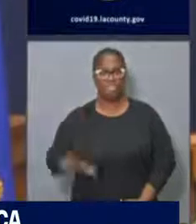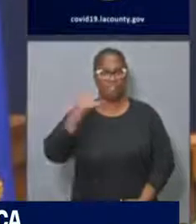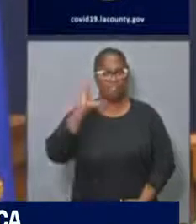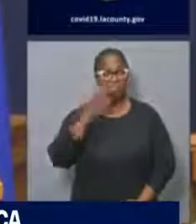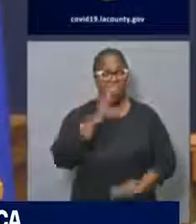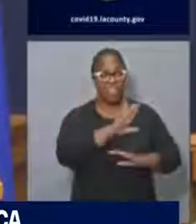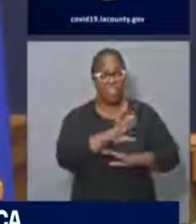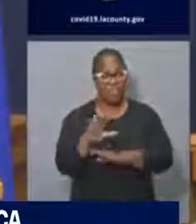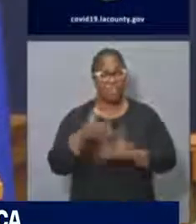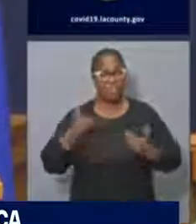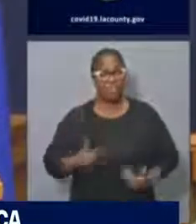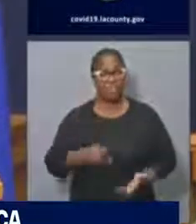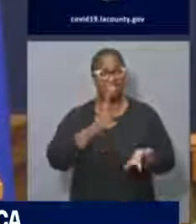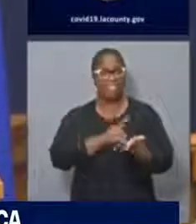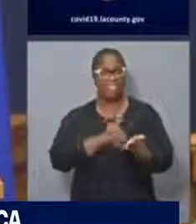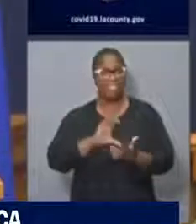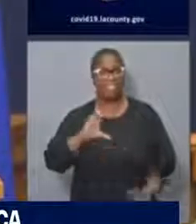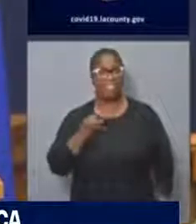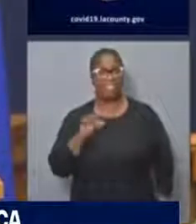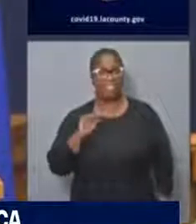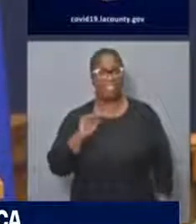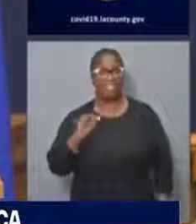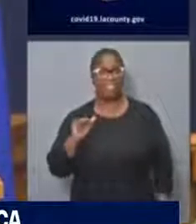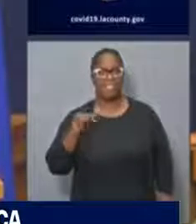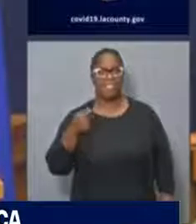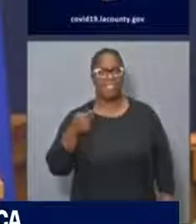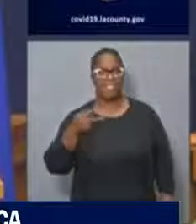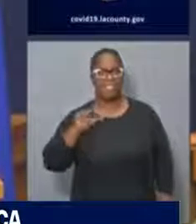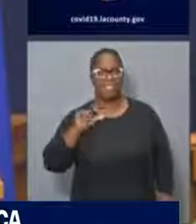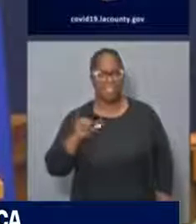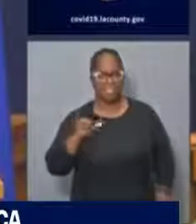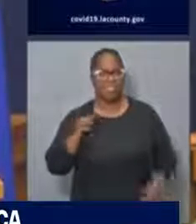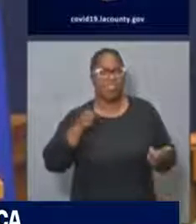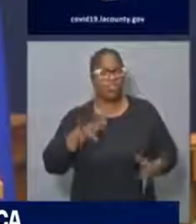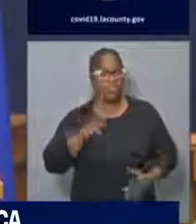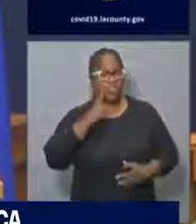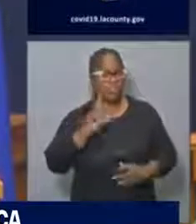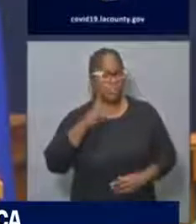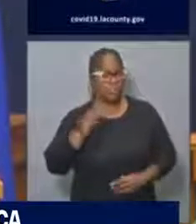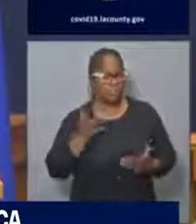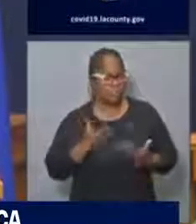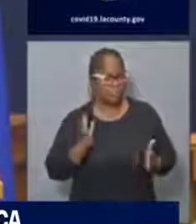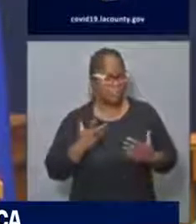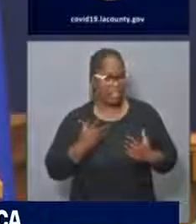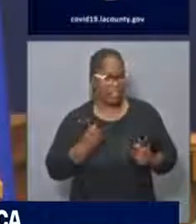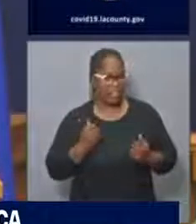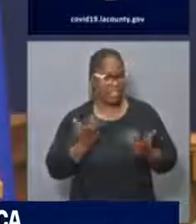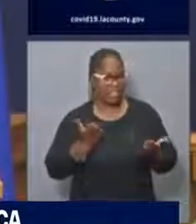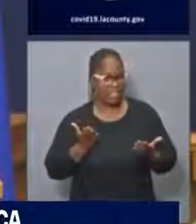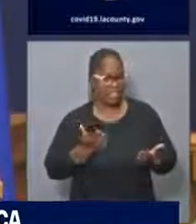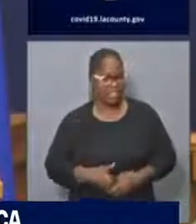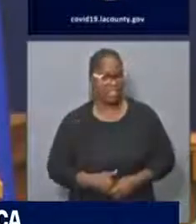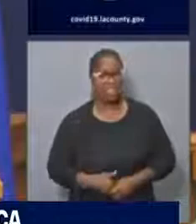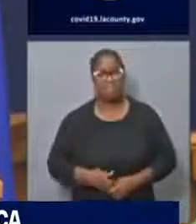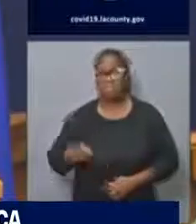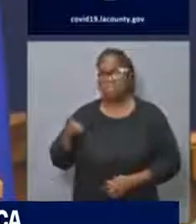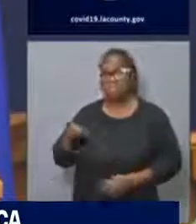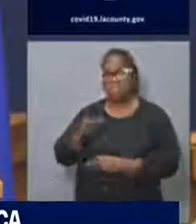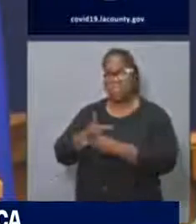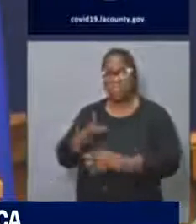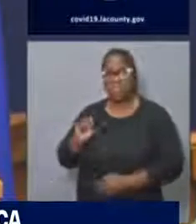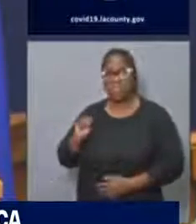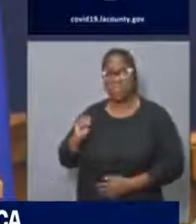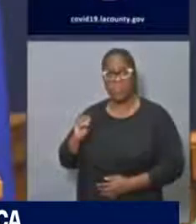Hi, good afternoon. I'm Dr. Christina Galli, the Director of the Department of Health Services. As Supervisor Solis mentioned at the beginning of